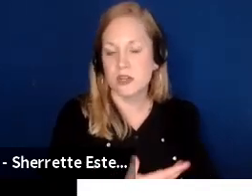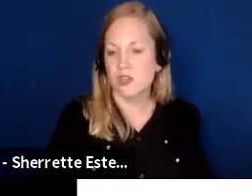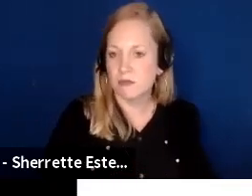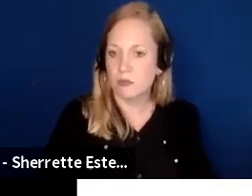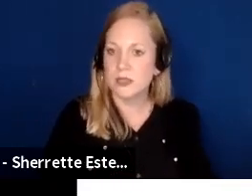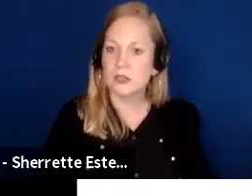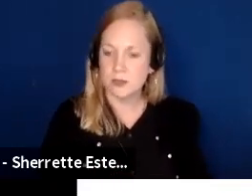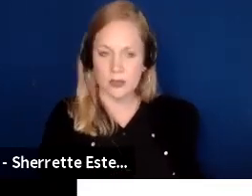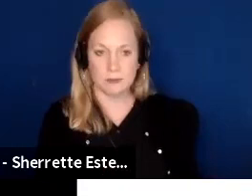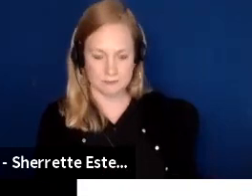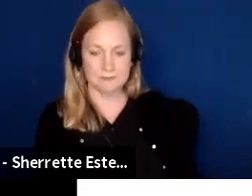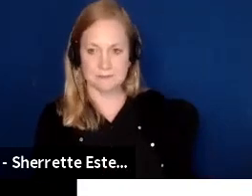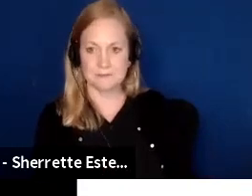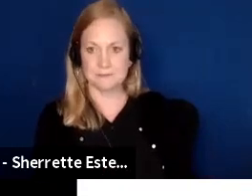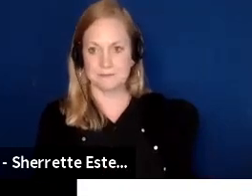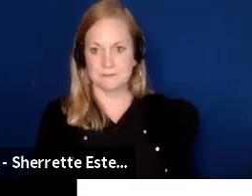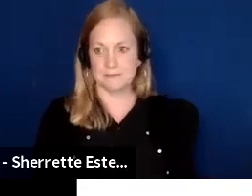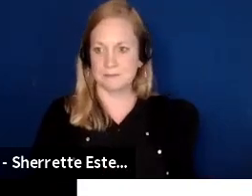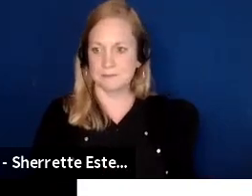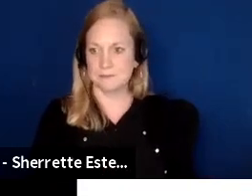particular mention of what that looks like.